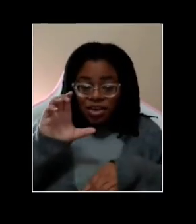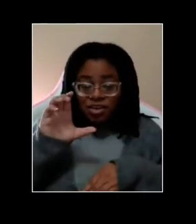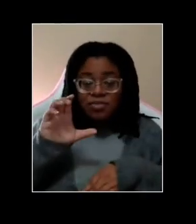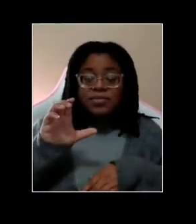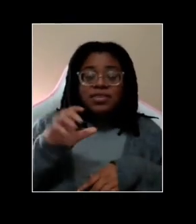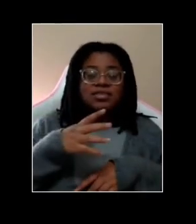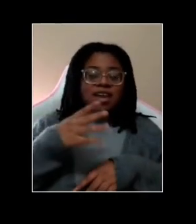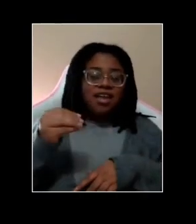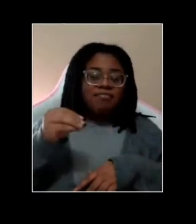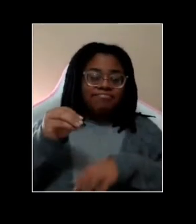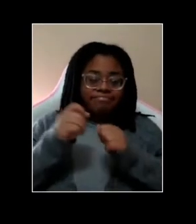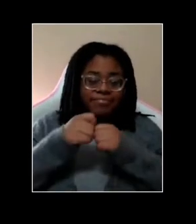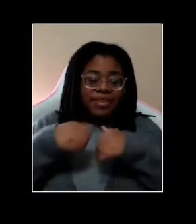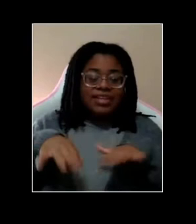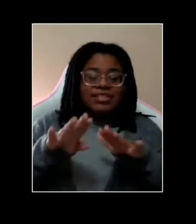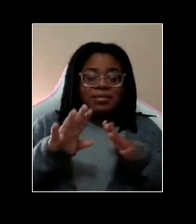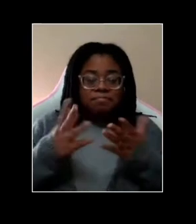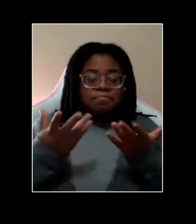landscape scale.